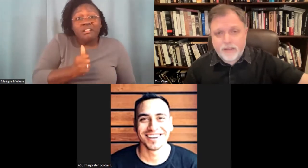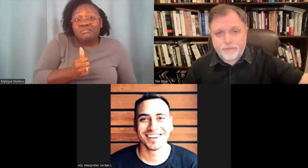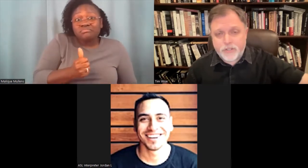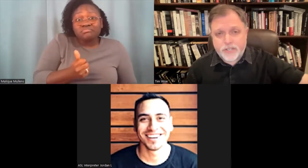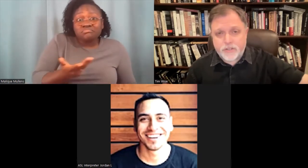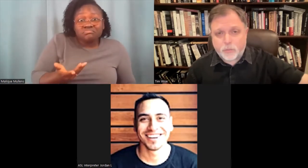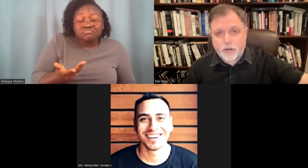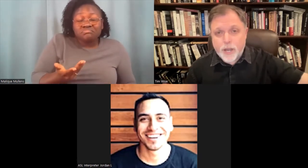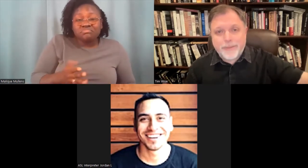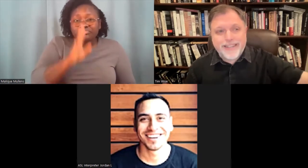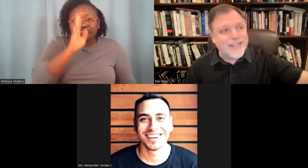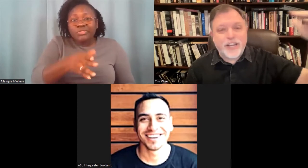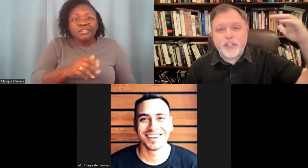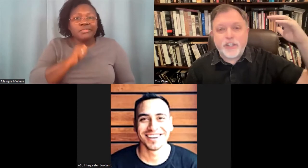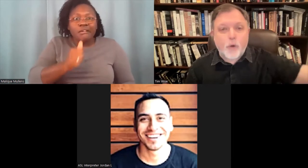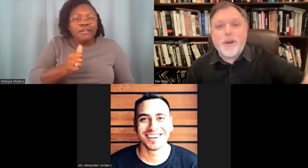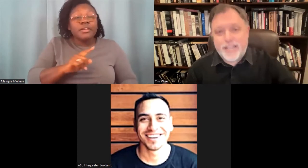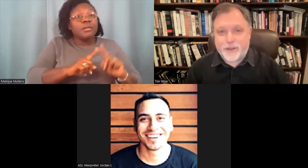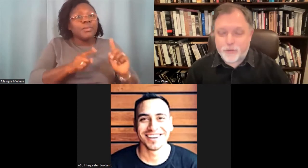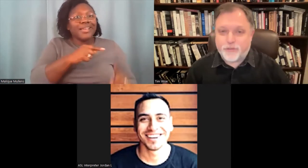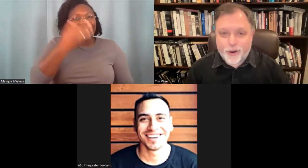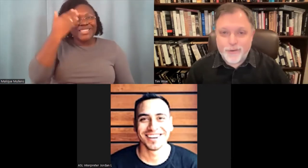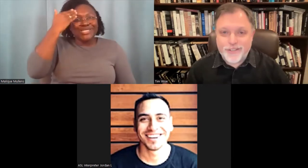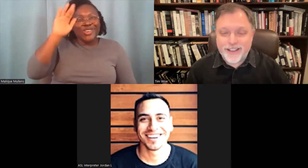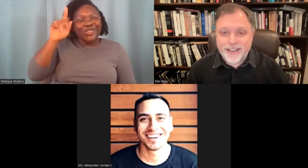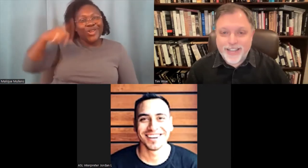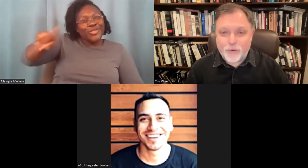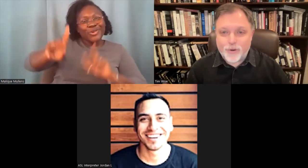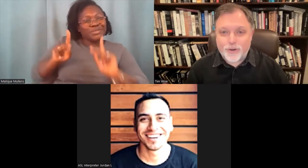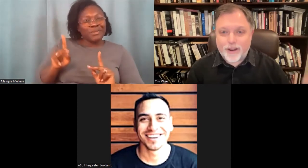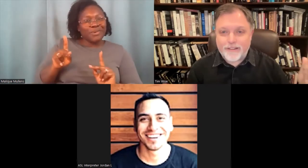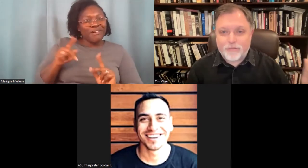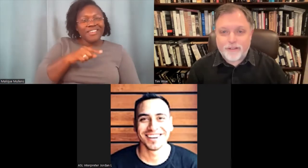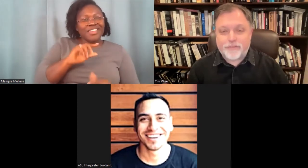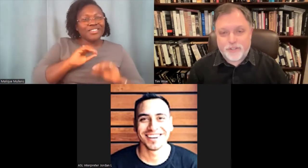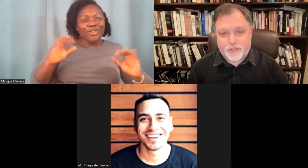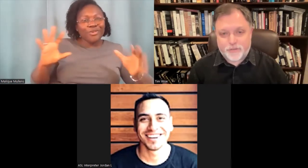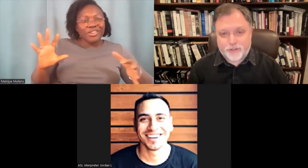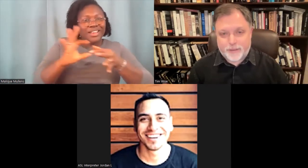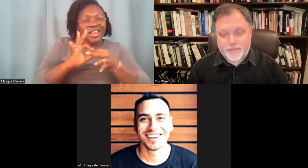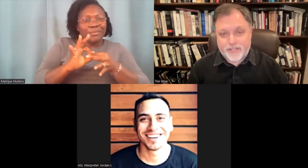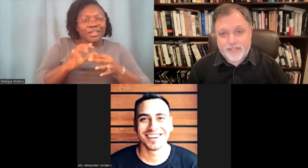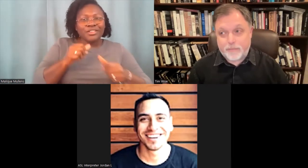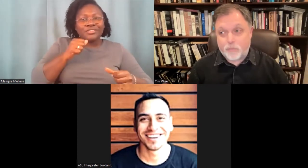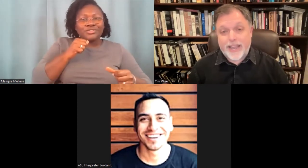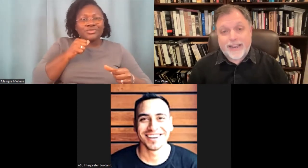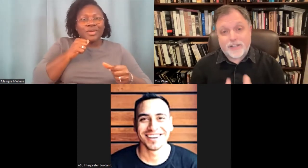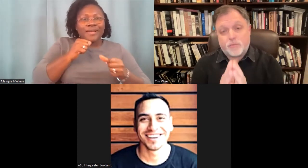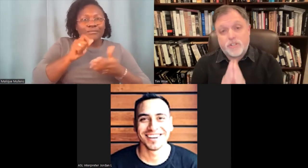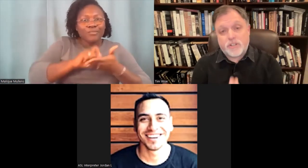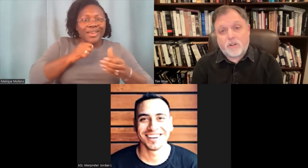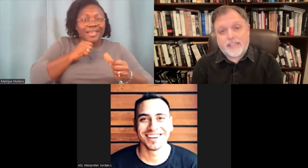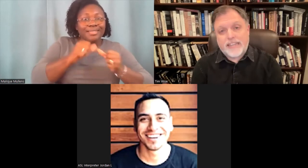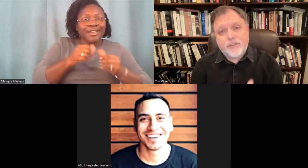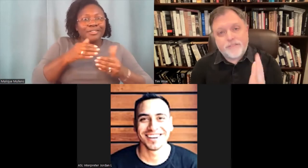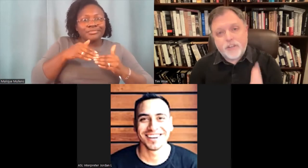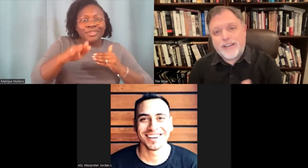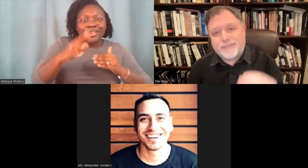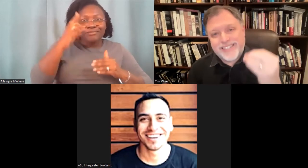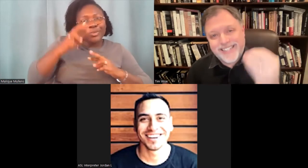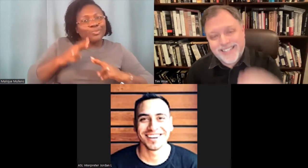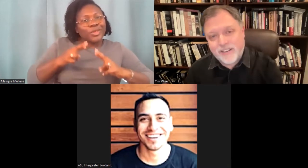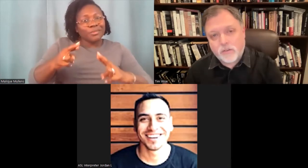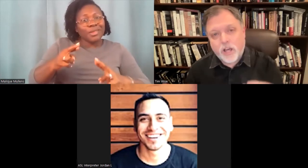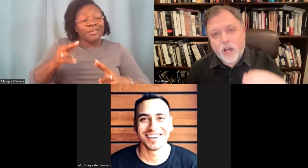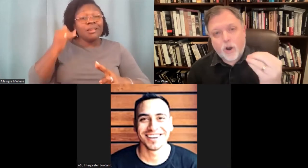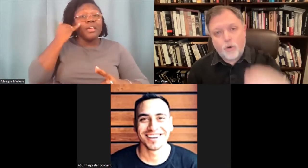any meaningful sense of the word, but he just doesn't know any of those folks in order to write references for them in the same way. And as a result, even if you don't